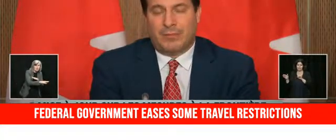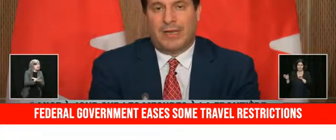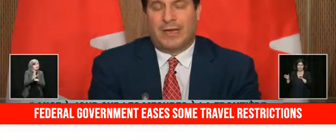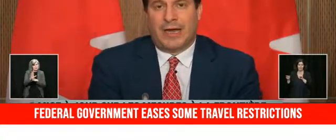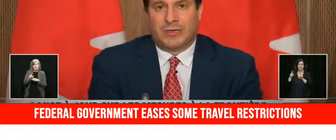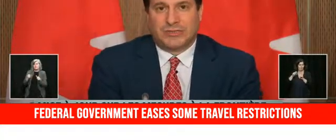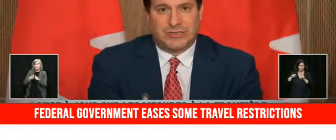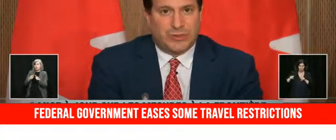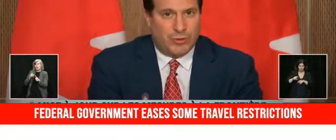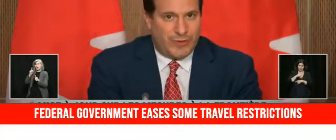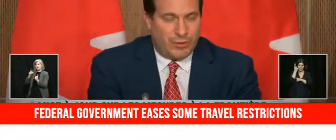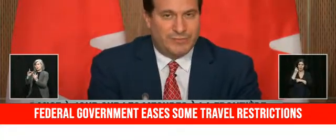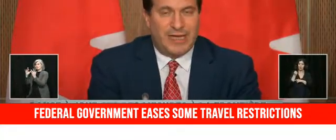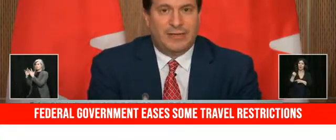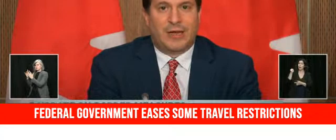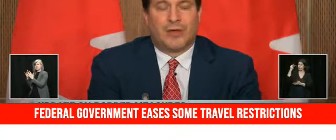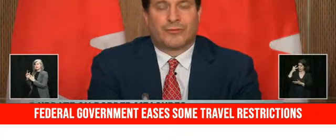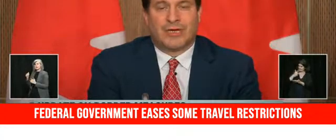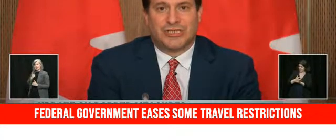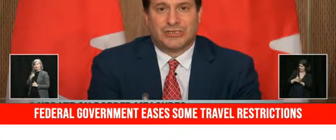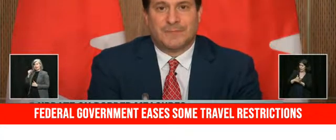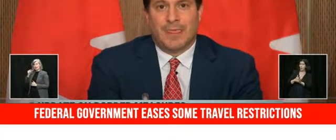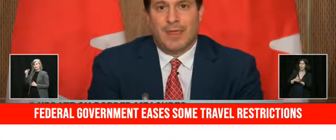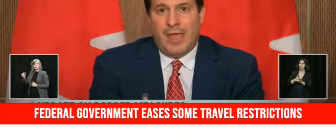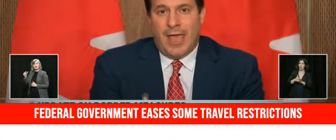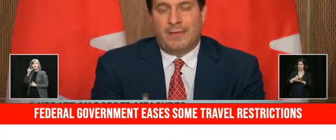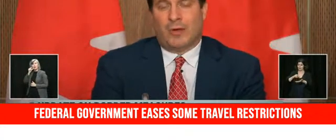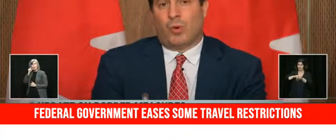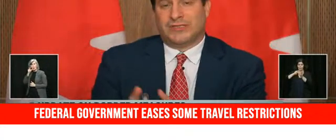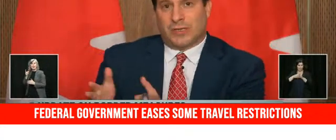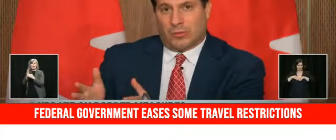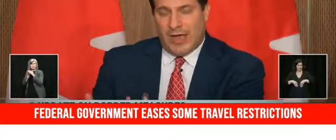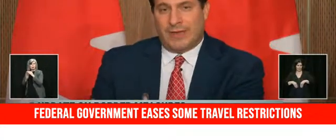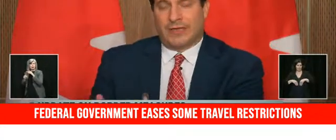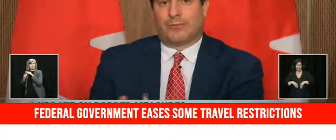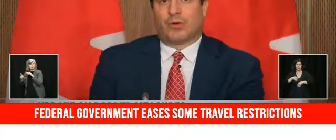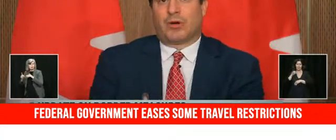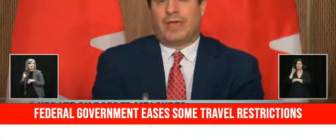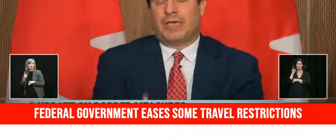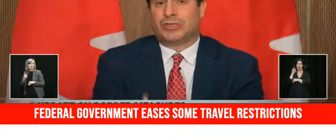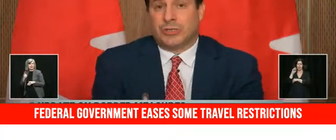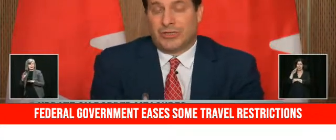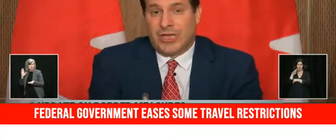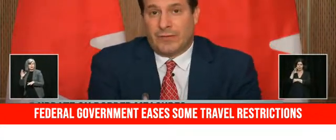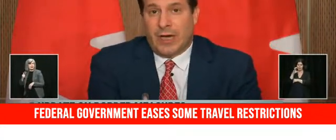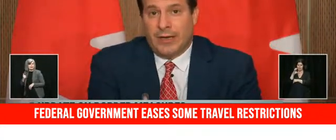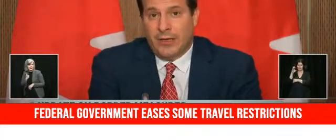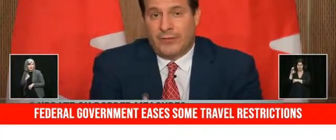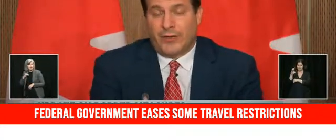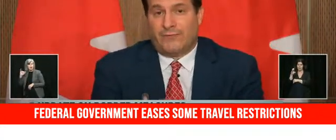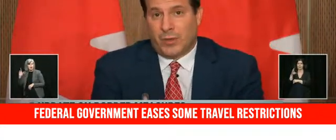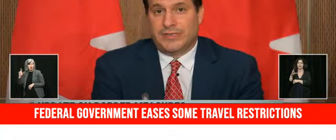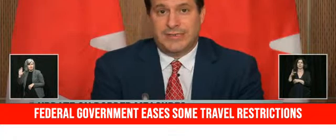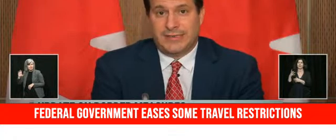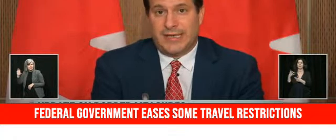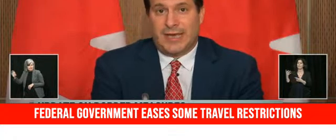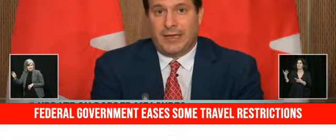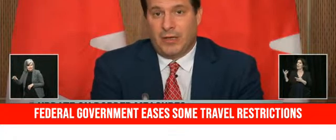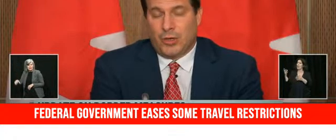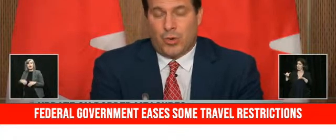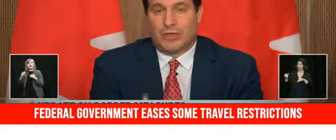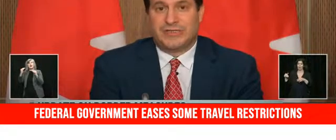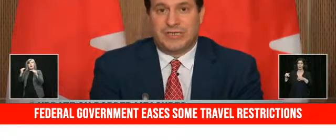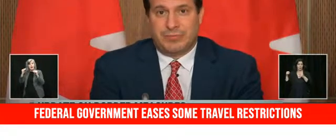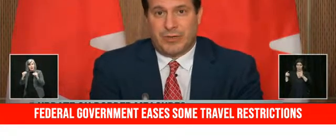my department at IRCC where they would obtain that authorization. And then once arriving at the border, making sure that they've got their